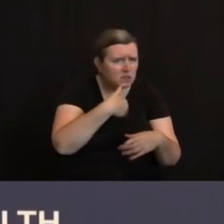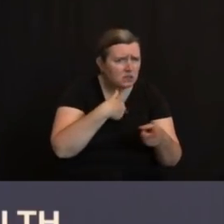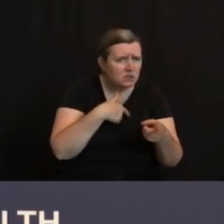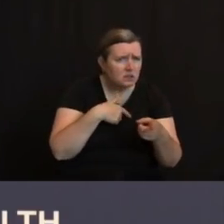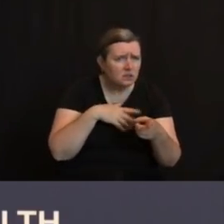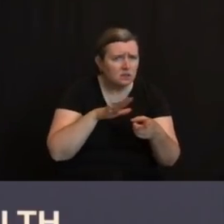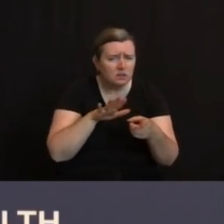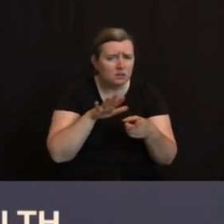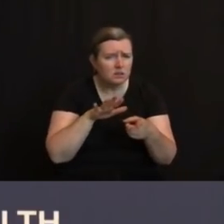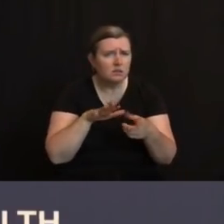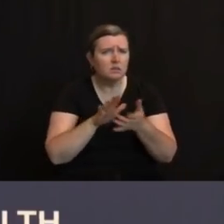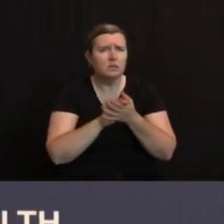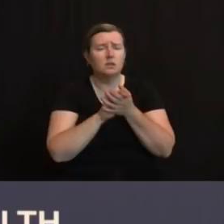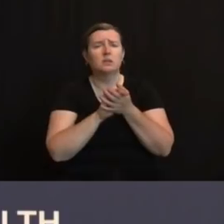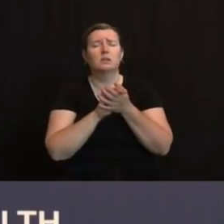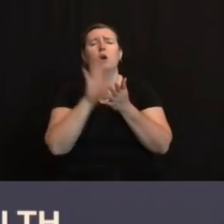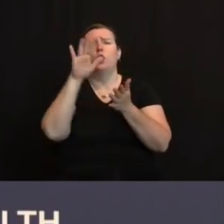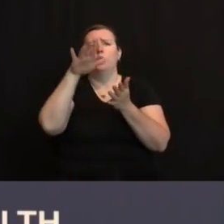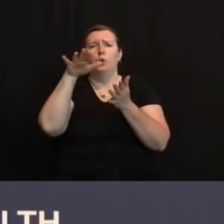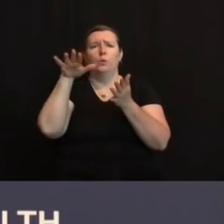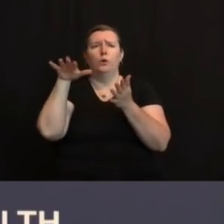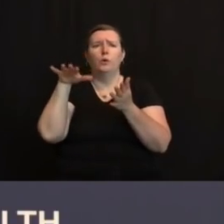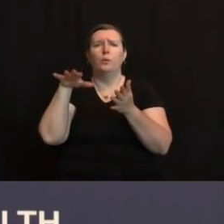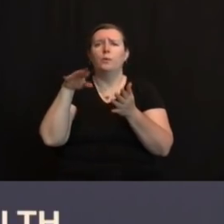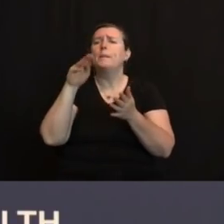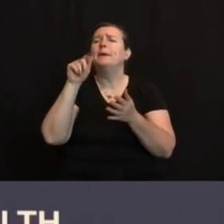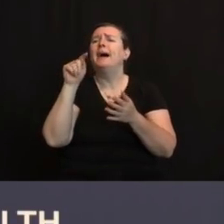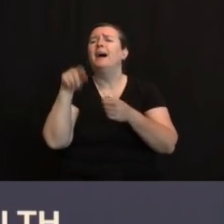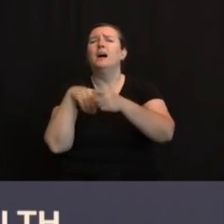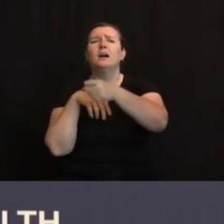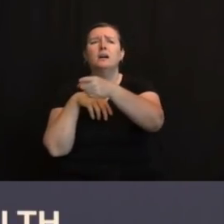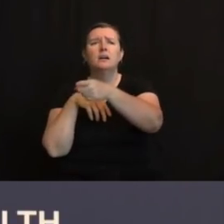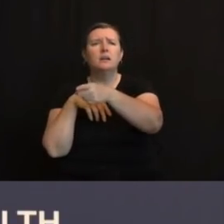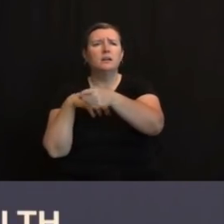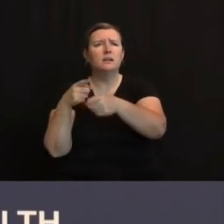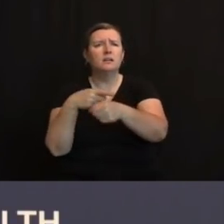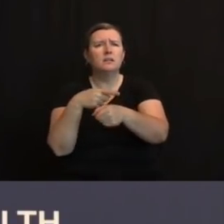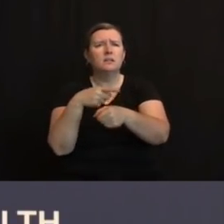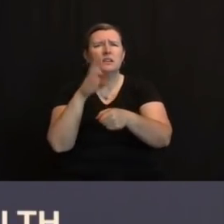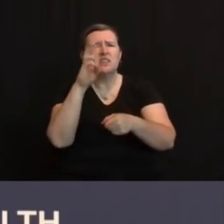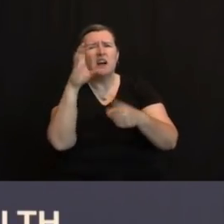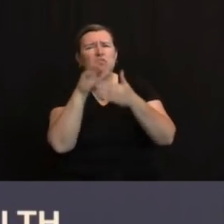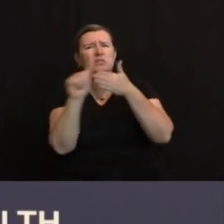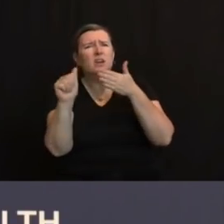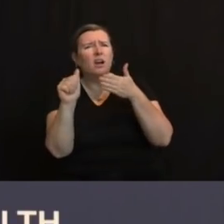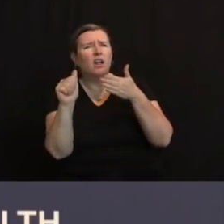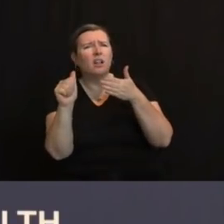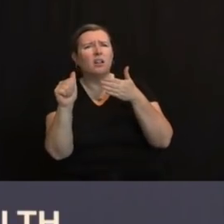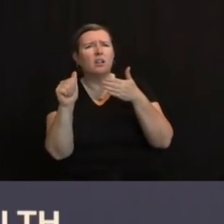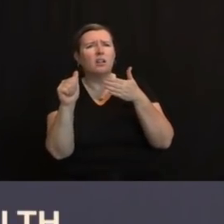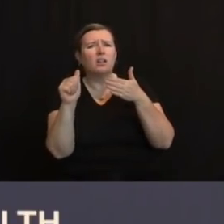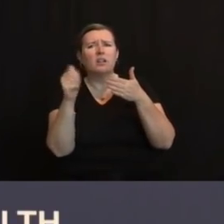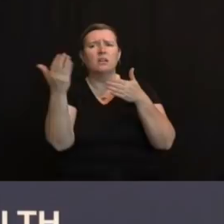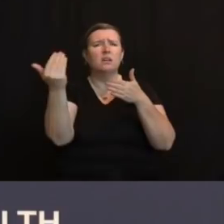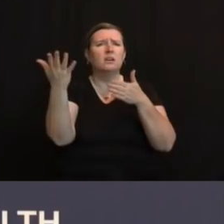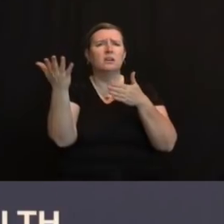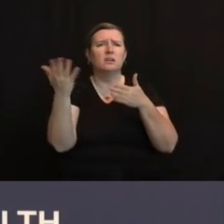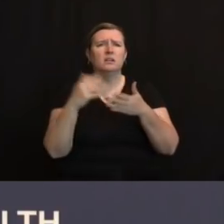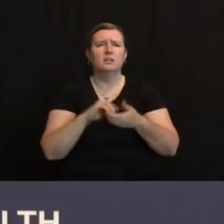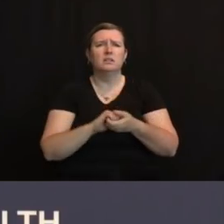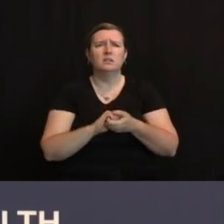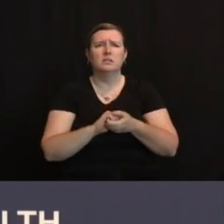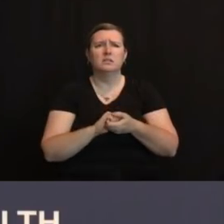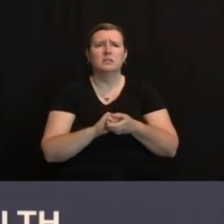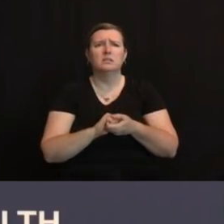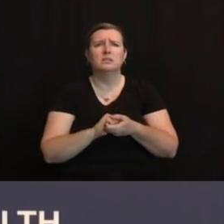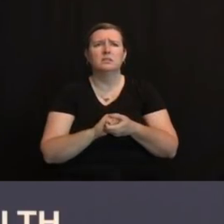The $600 question. Matt, could you weigh in on that, if you could, please? Yeah, the bill that was passed by the legislature, put on the